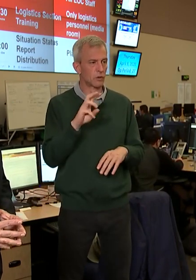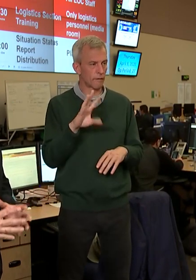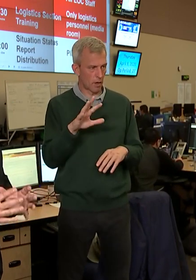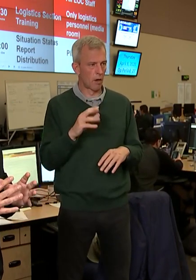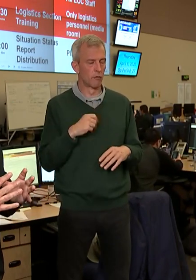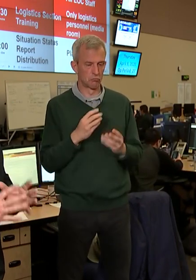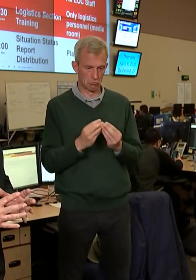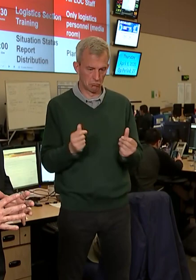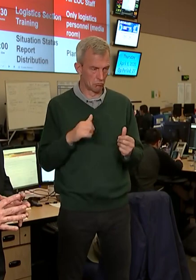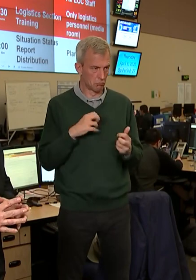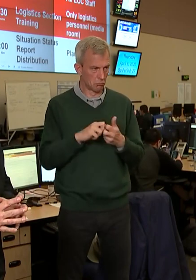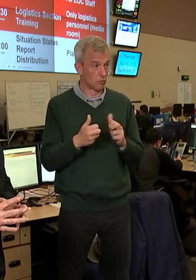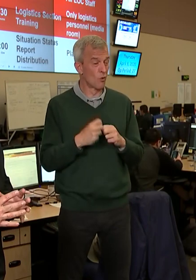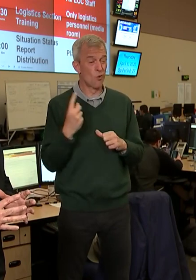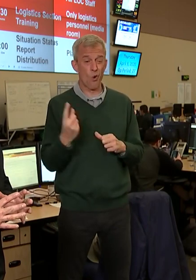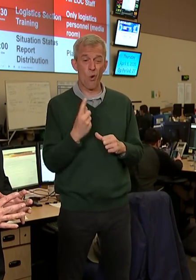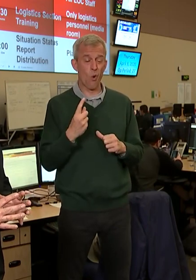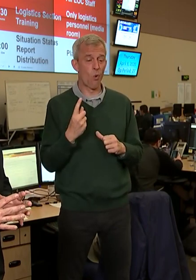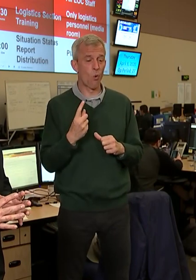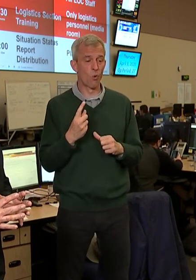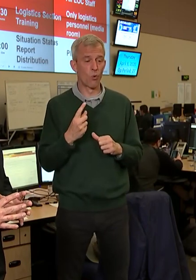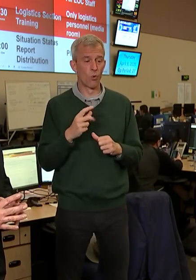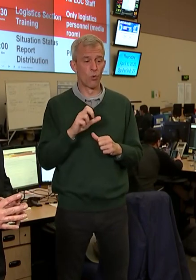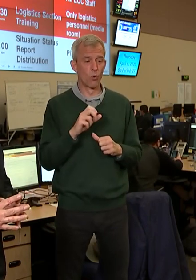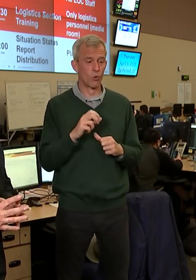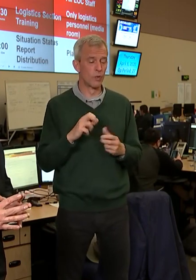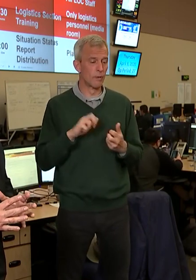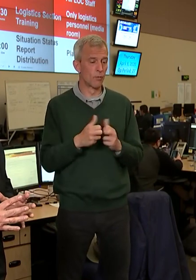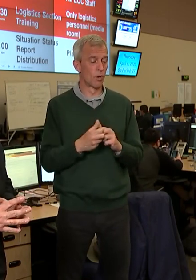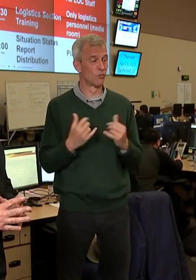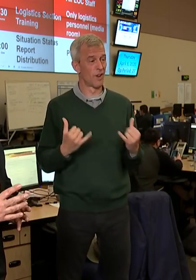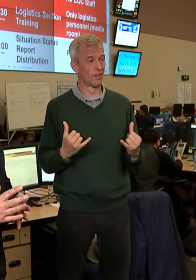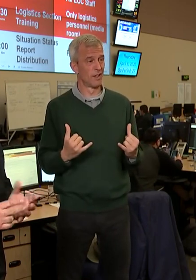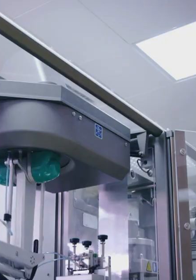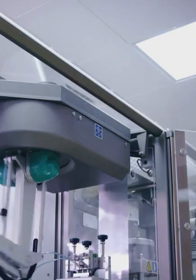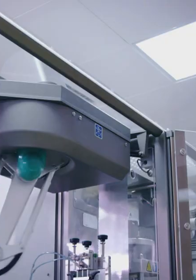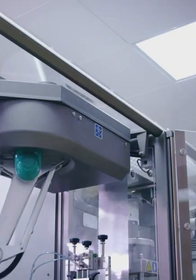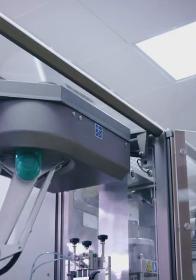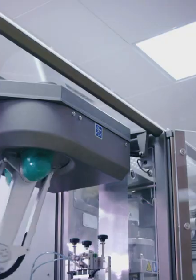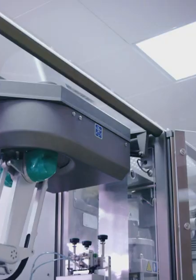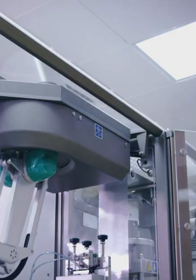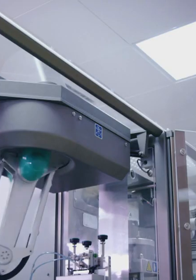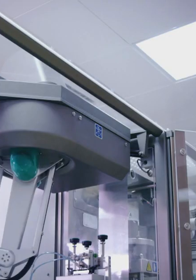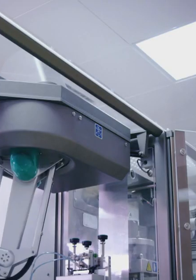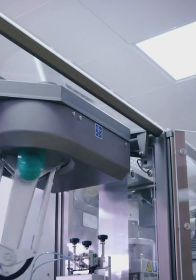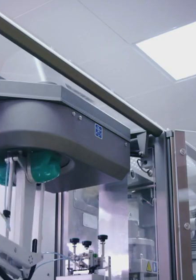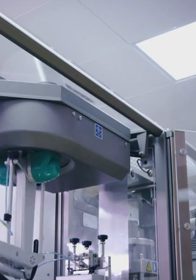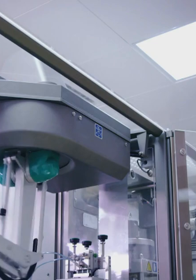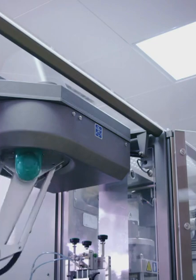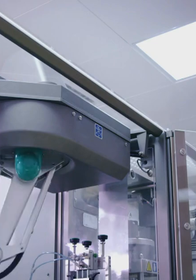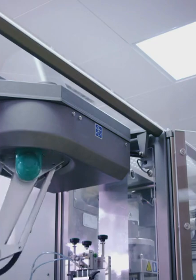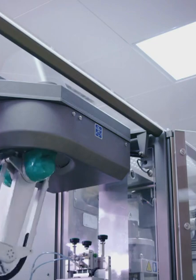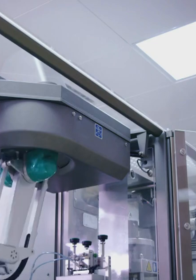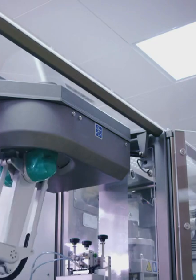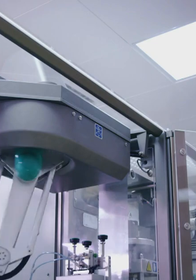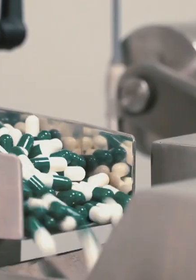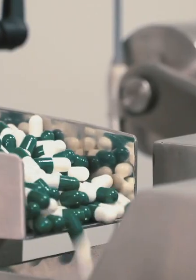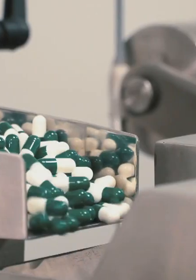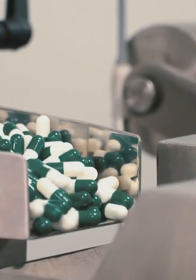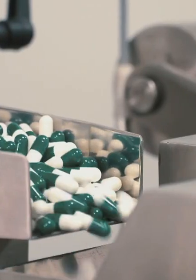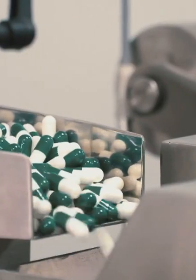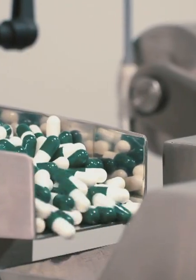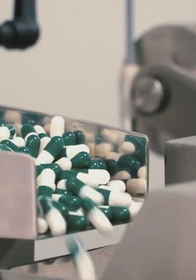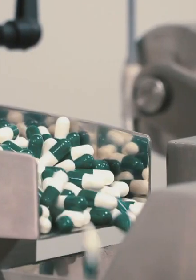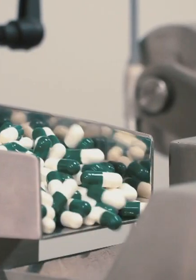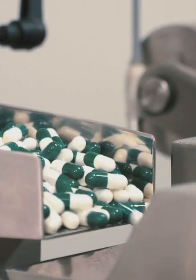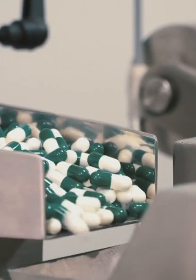that. The only supply chain that's seeing some difficulty, when I say only two of them, the pharmaceutical industry and then the medical supply